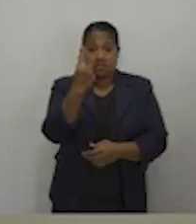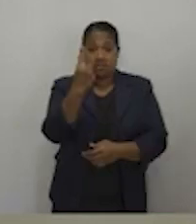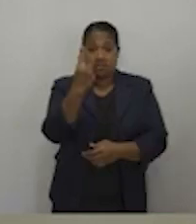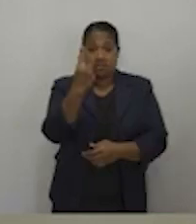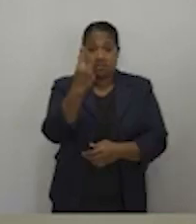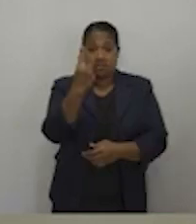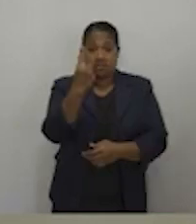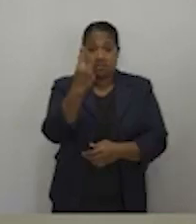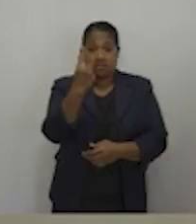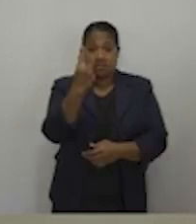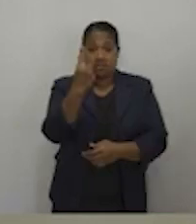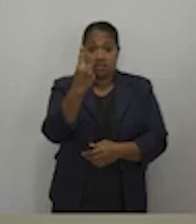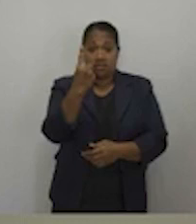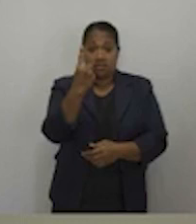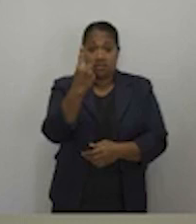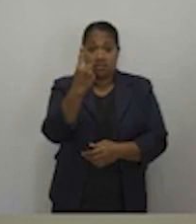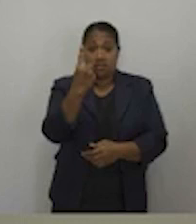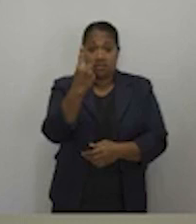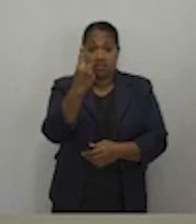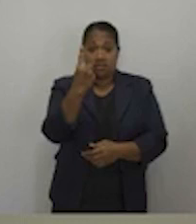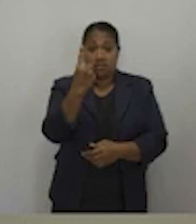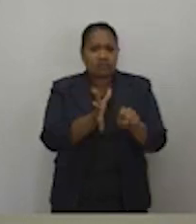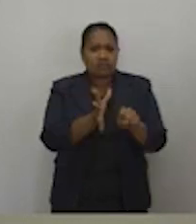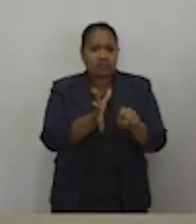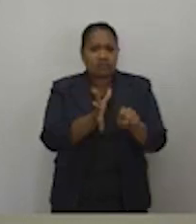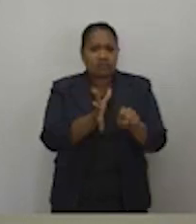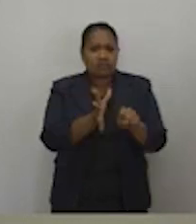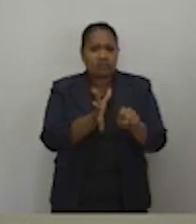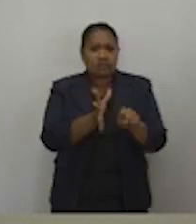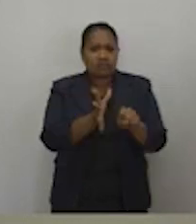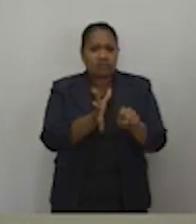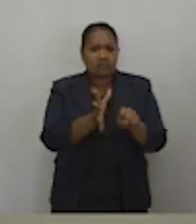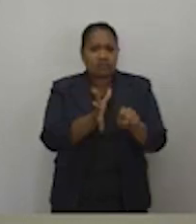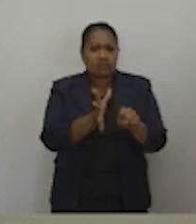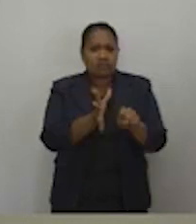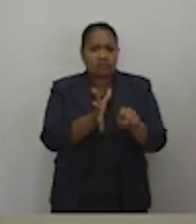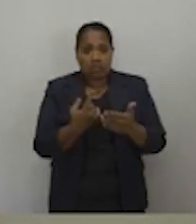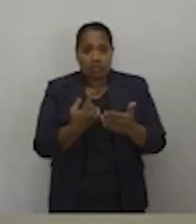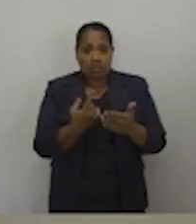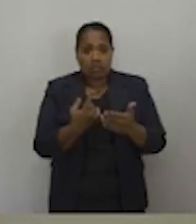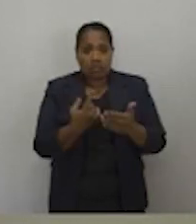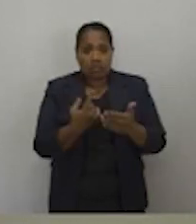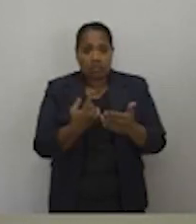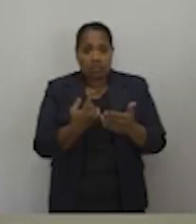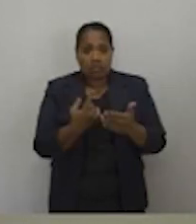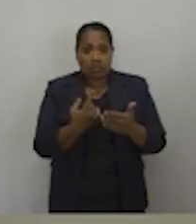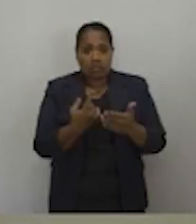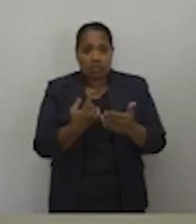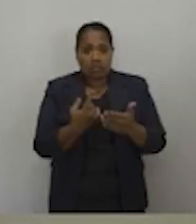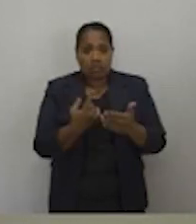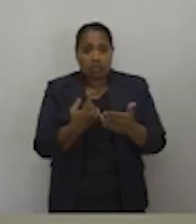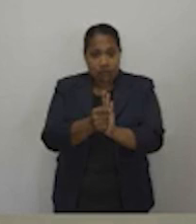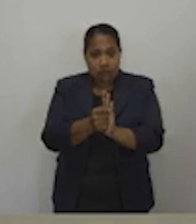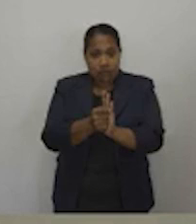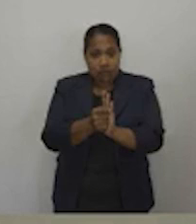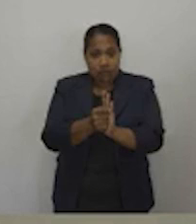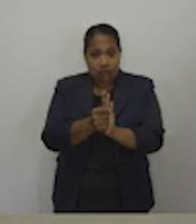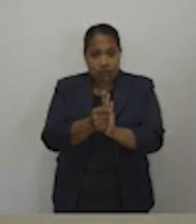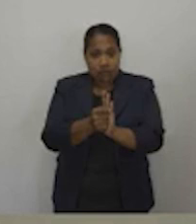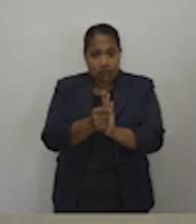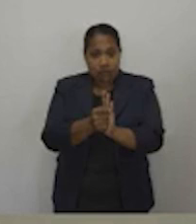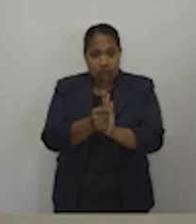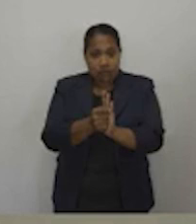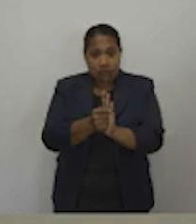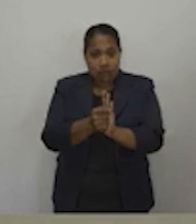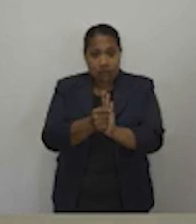quickly to stop it from spreading. This virus is not a new enemy.